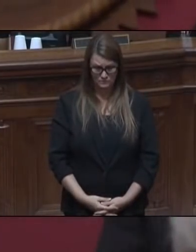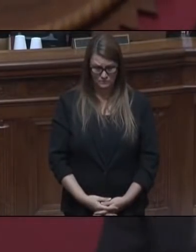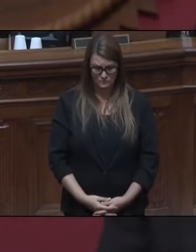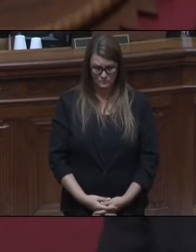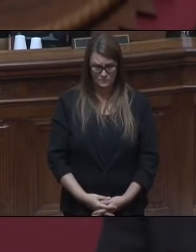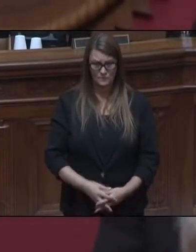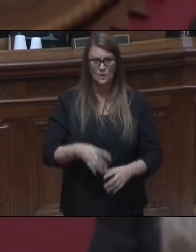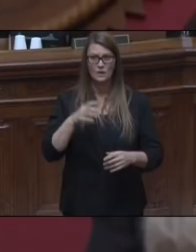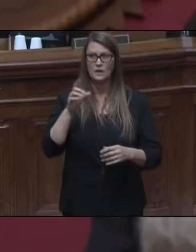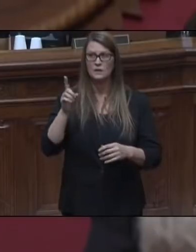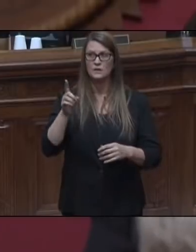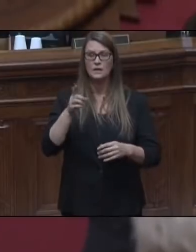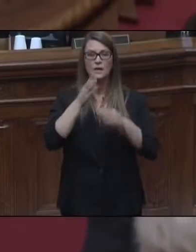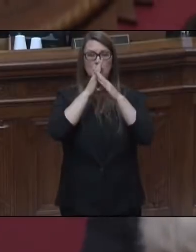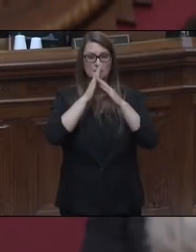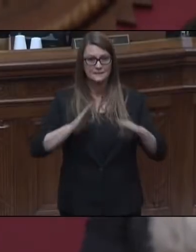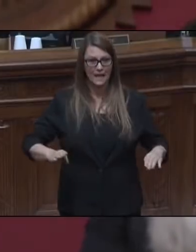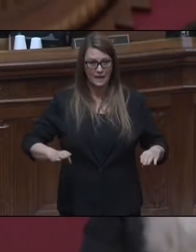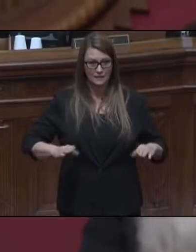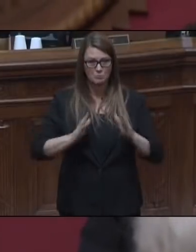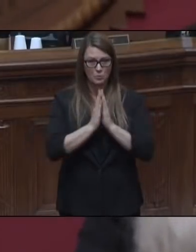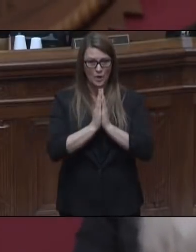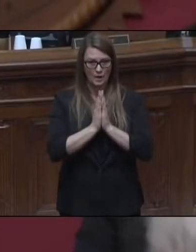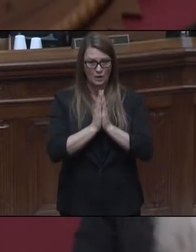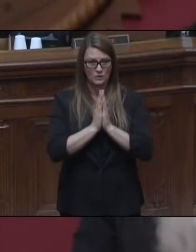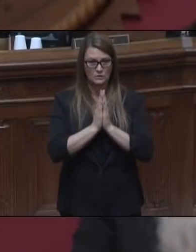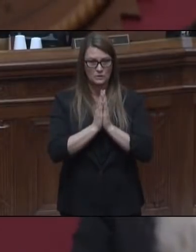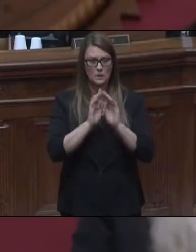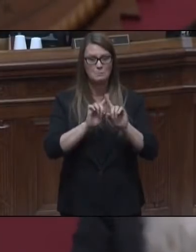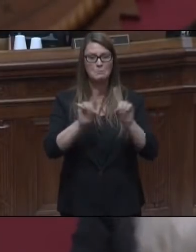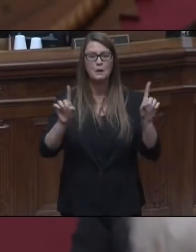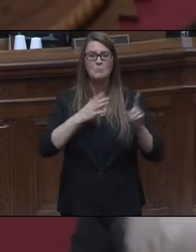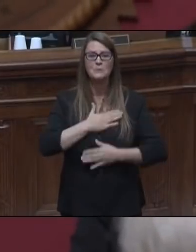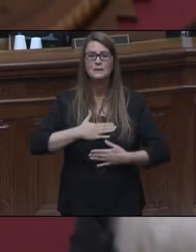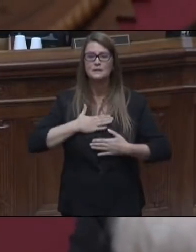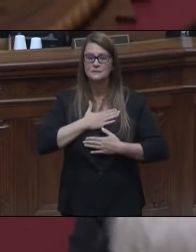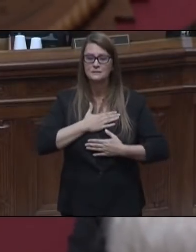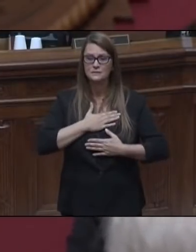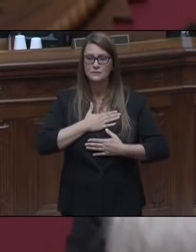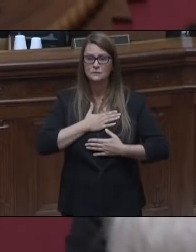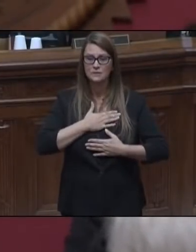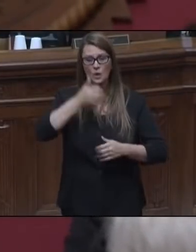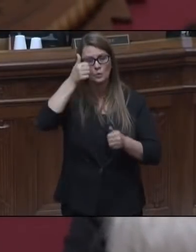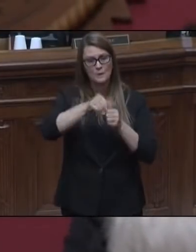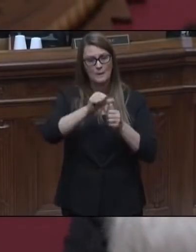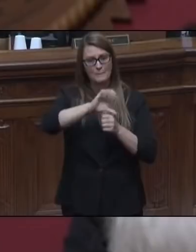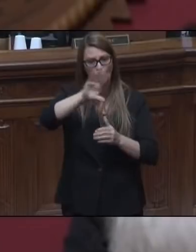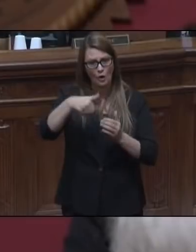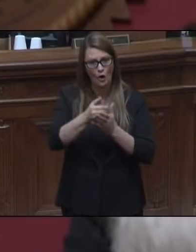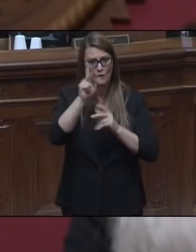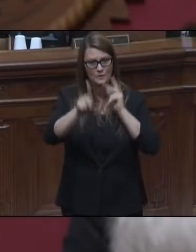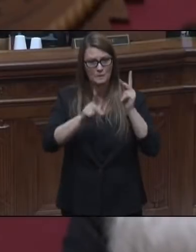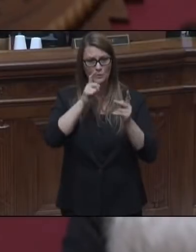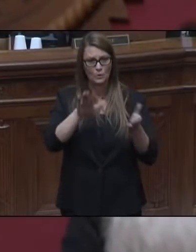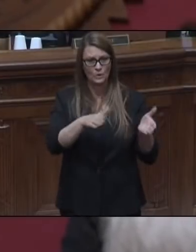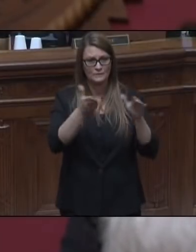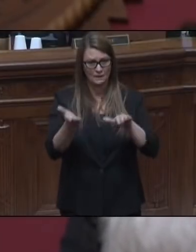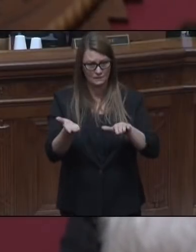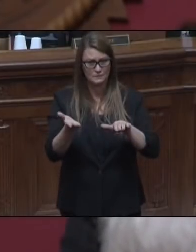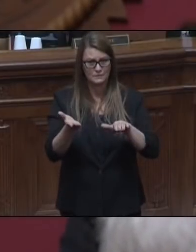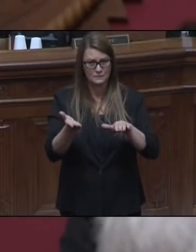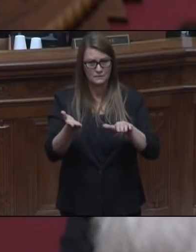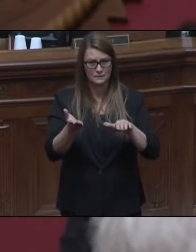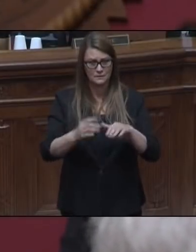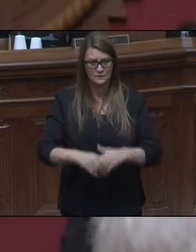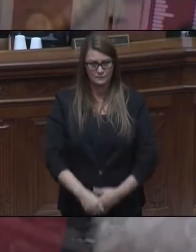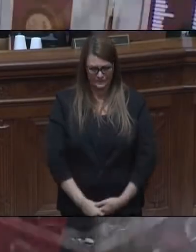We'll just do this in silent prayer, but please, please, remember all those that we've lost.